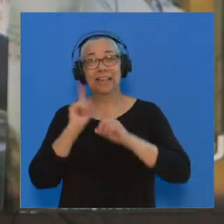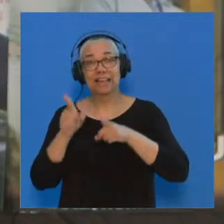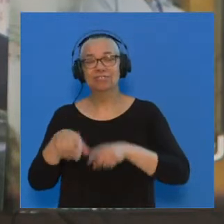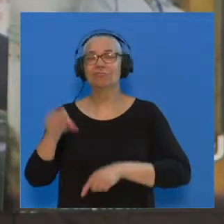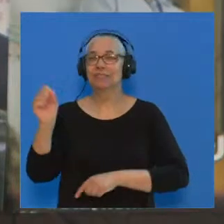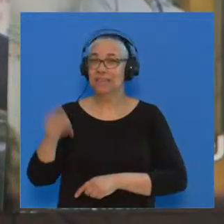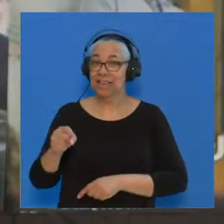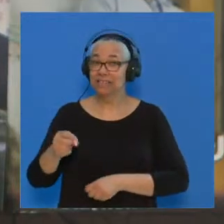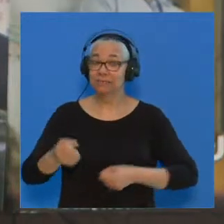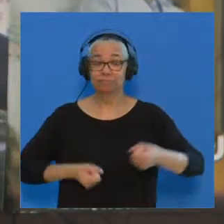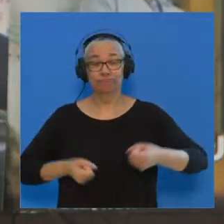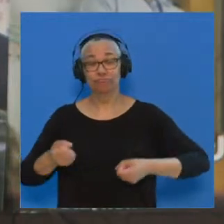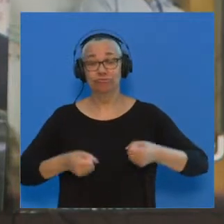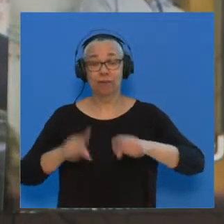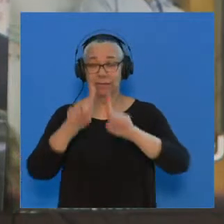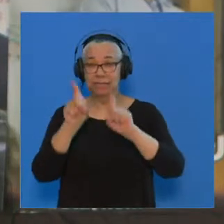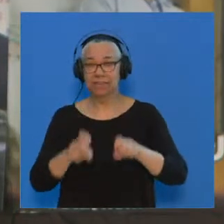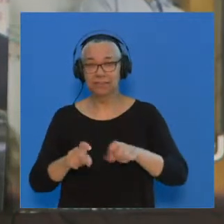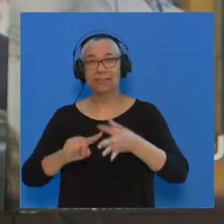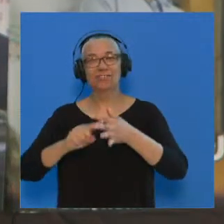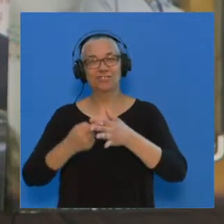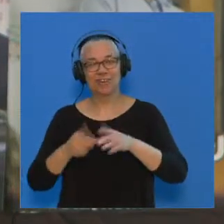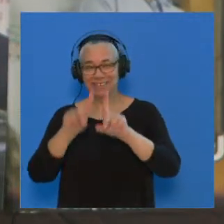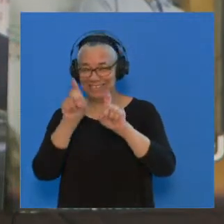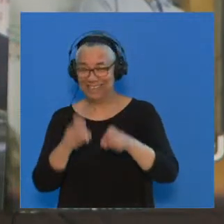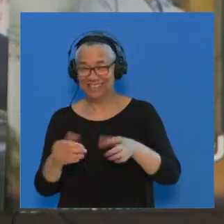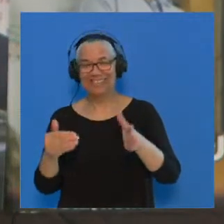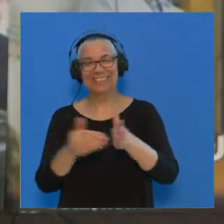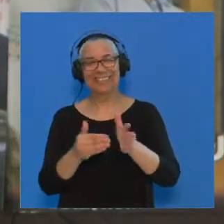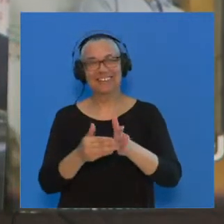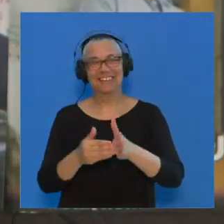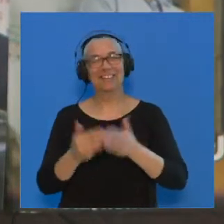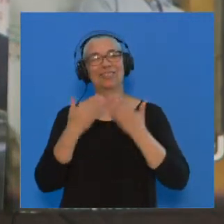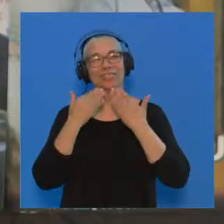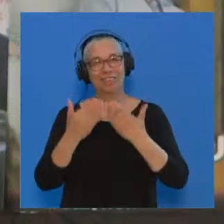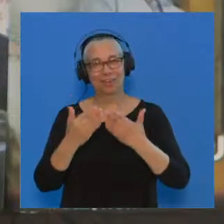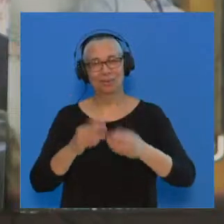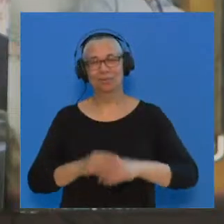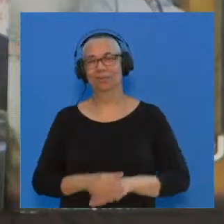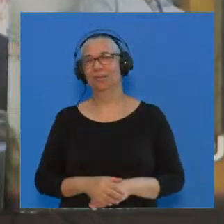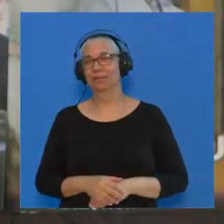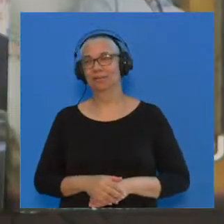and they have started driving exams again. Okay, thank you. Absolutely.